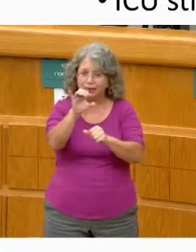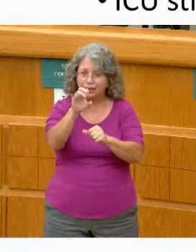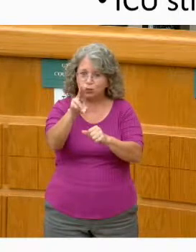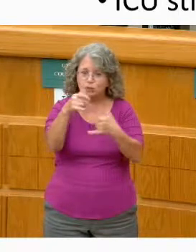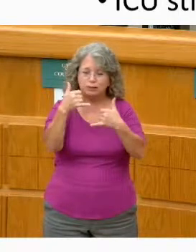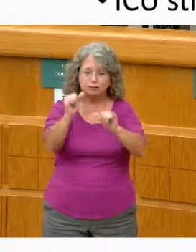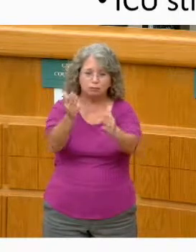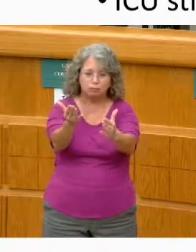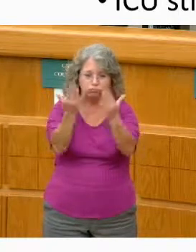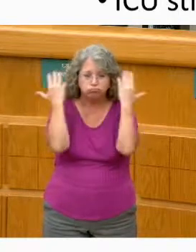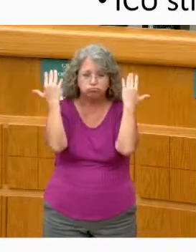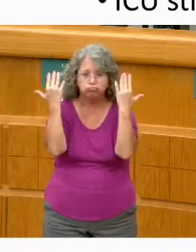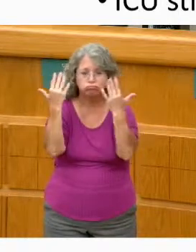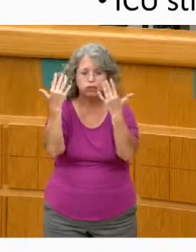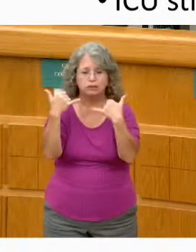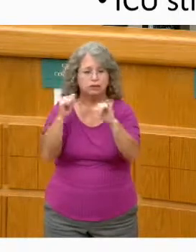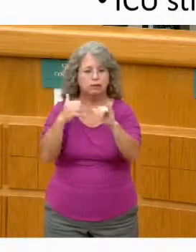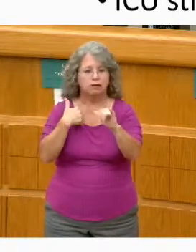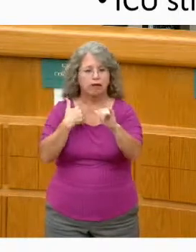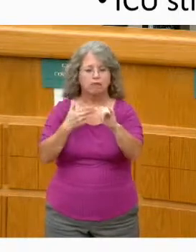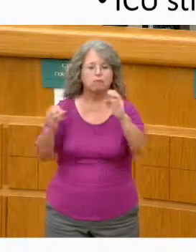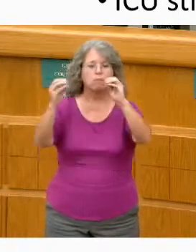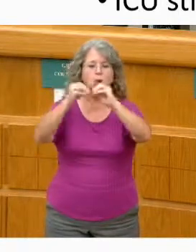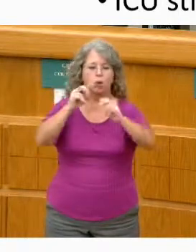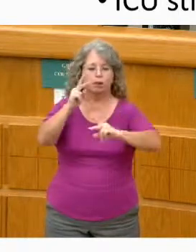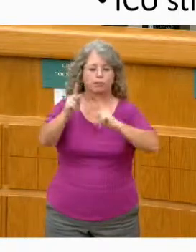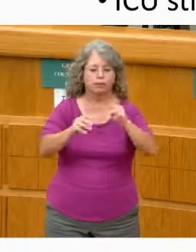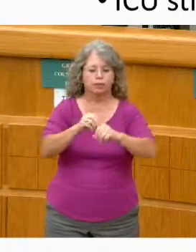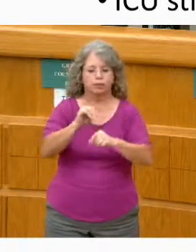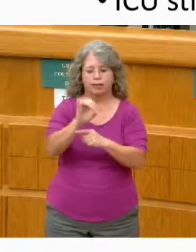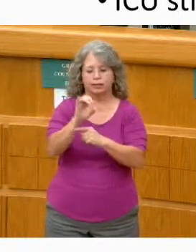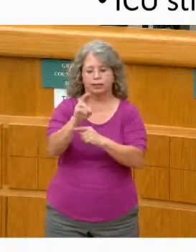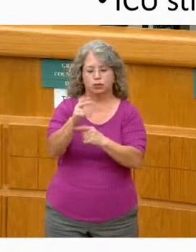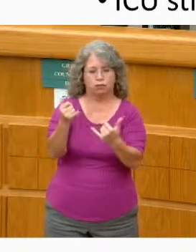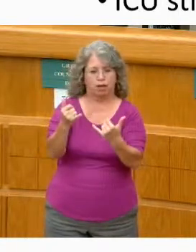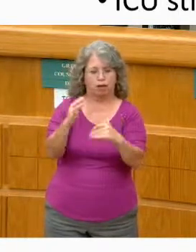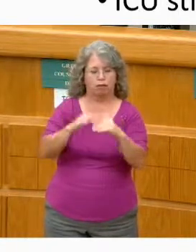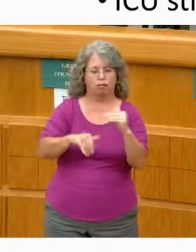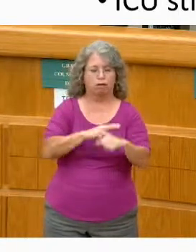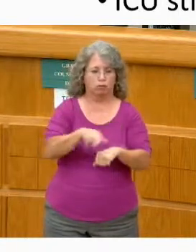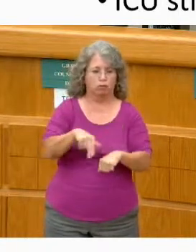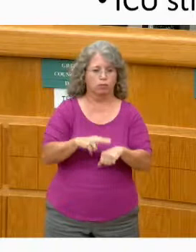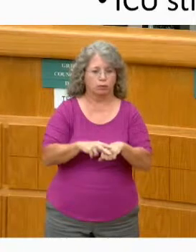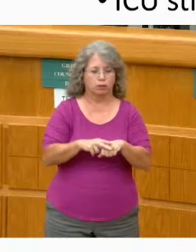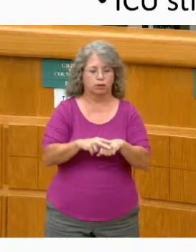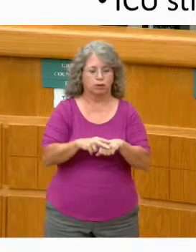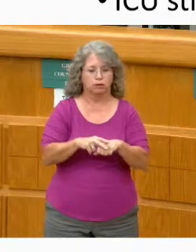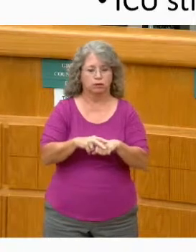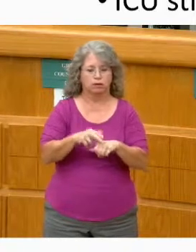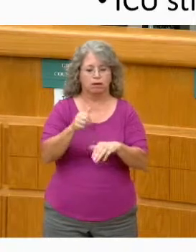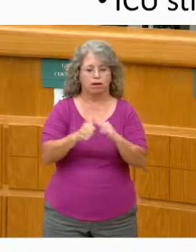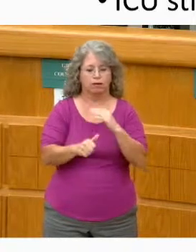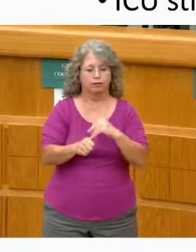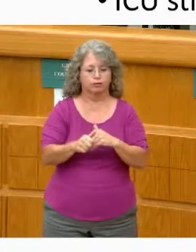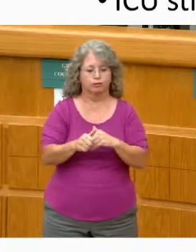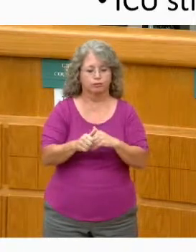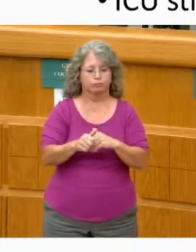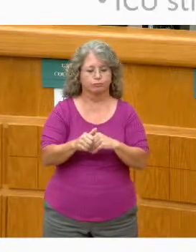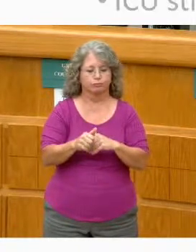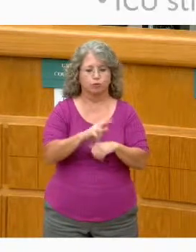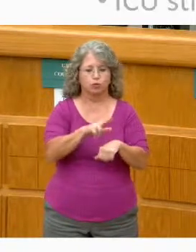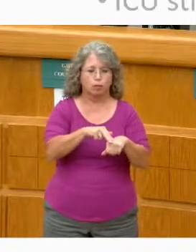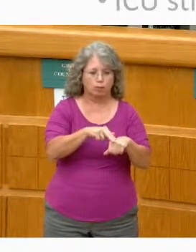ICU is still stretched. We still have more people in the ICU in the coastal bend right now than we would normally